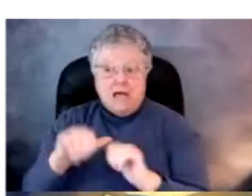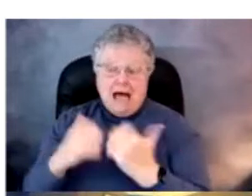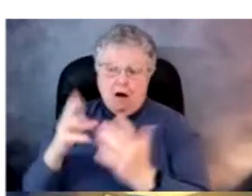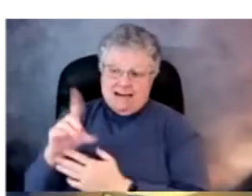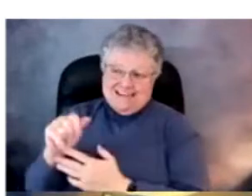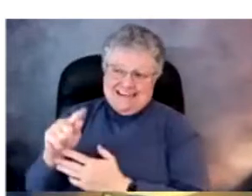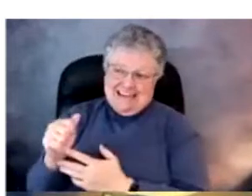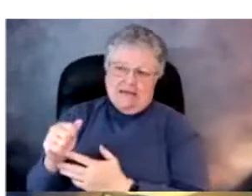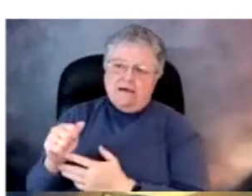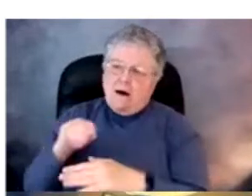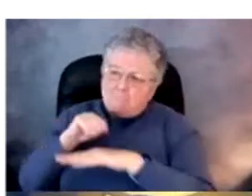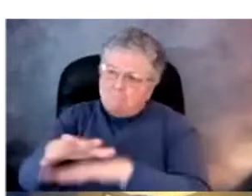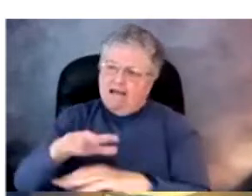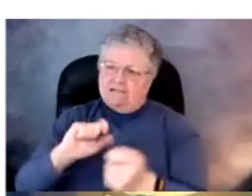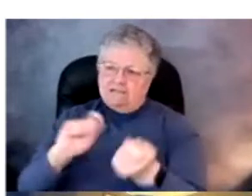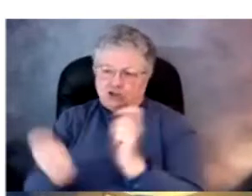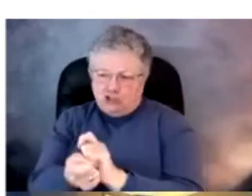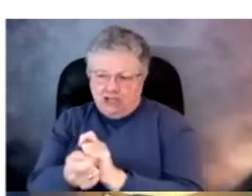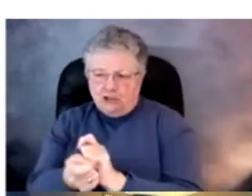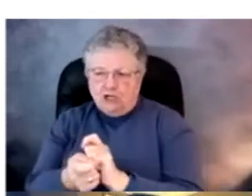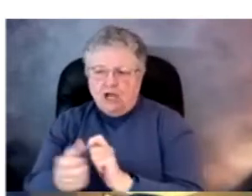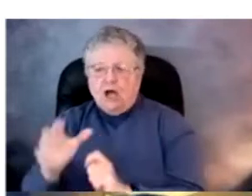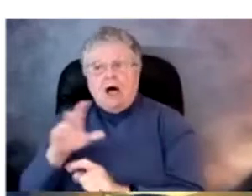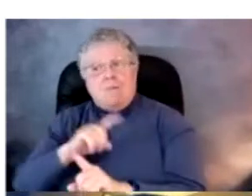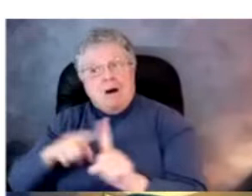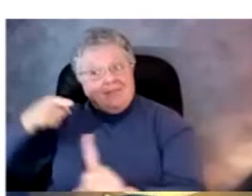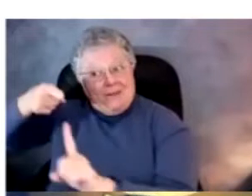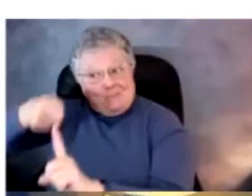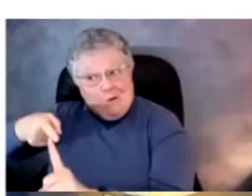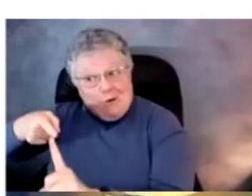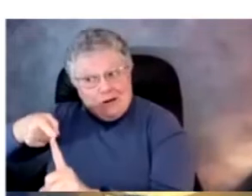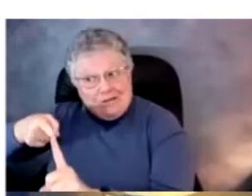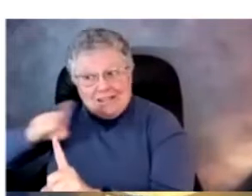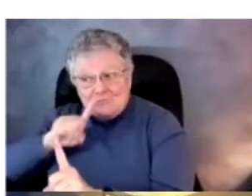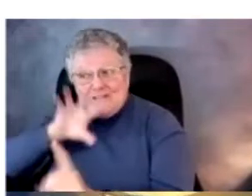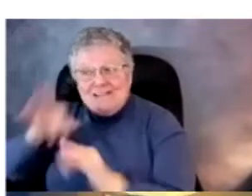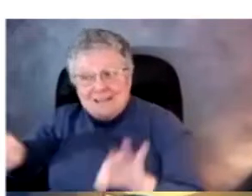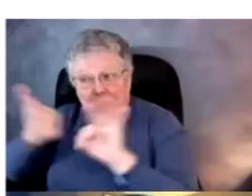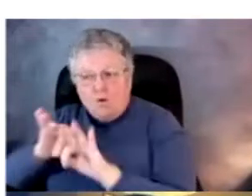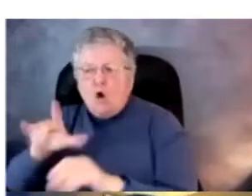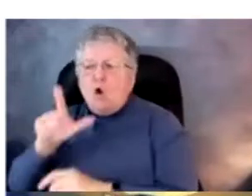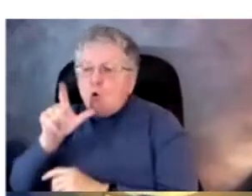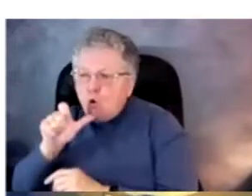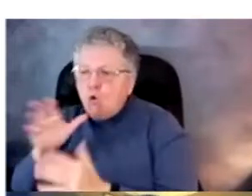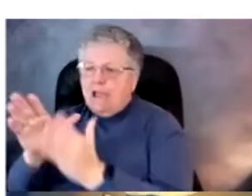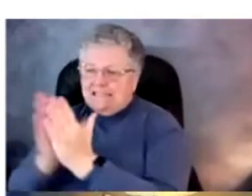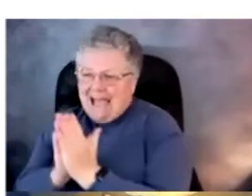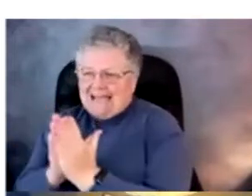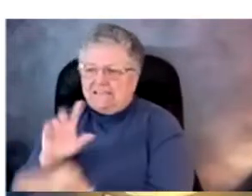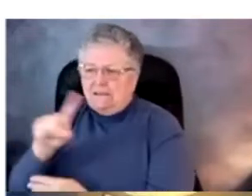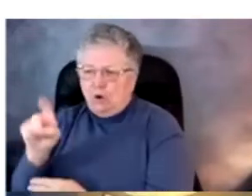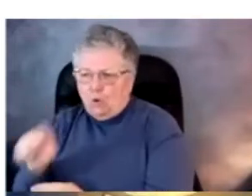know, who asks the questions and why is another incredibly important part of data.